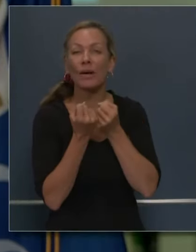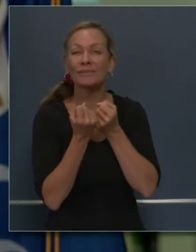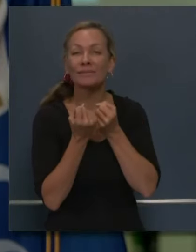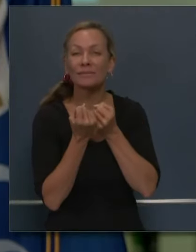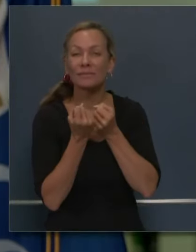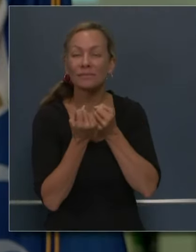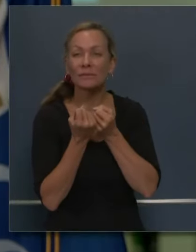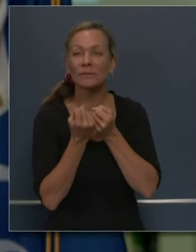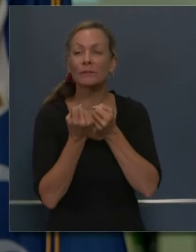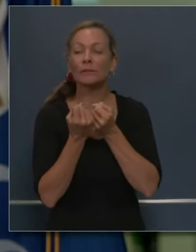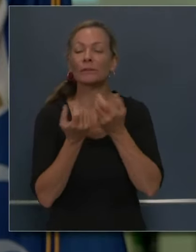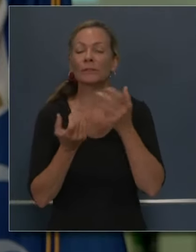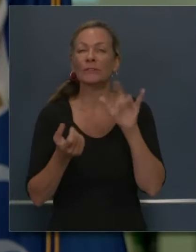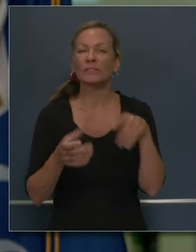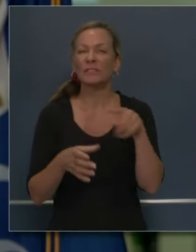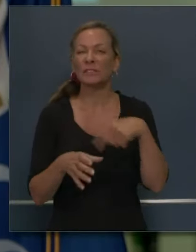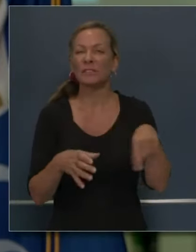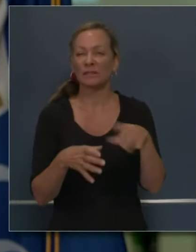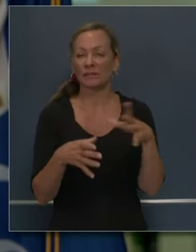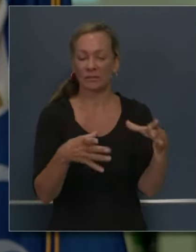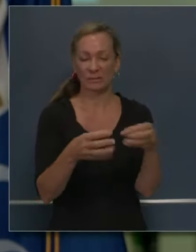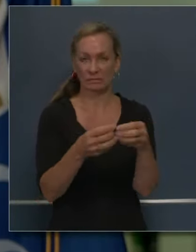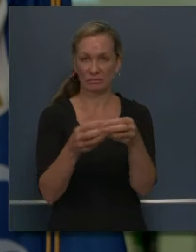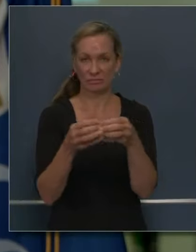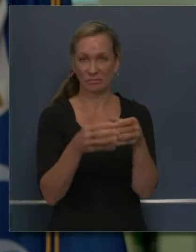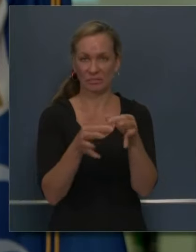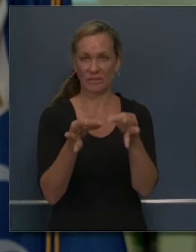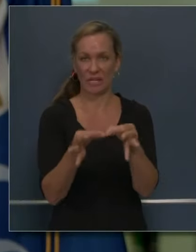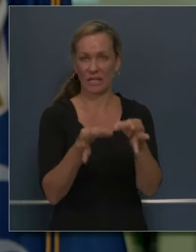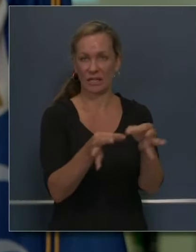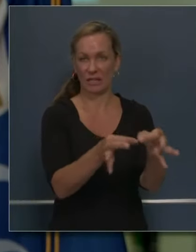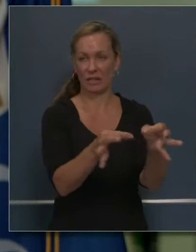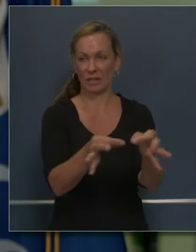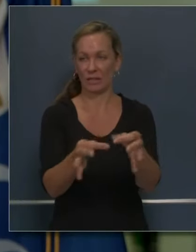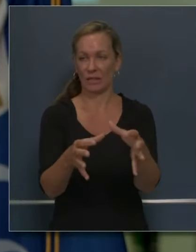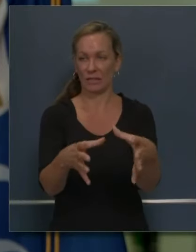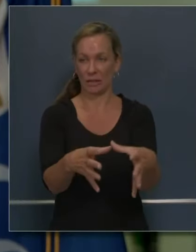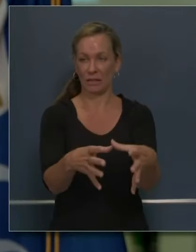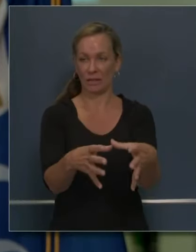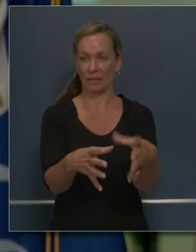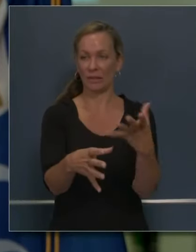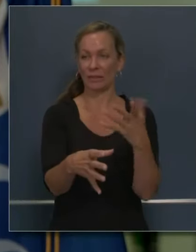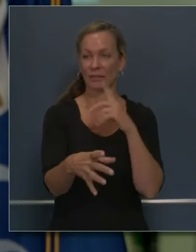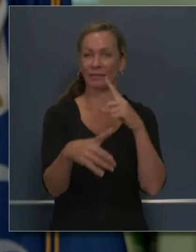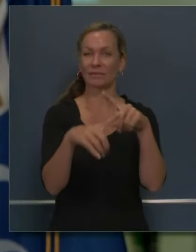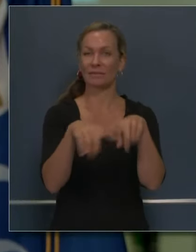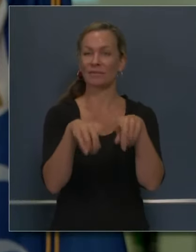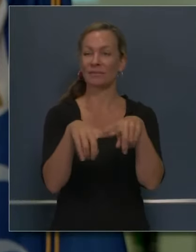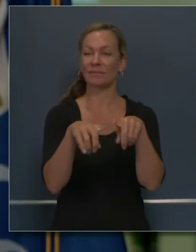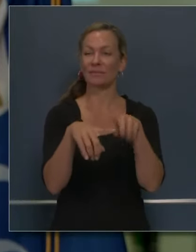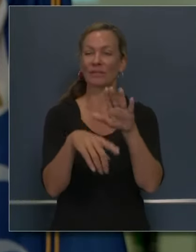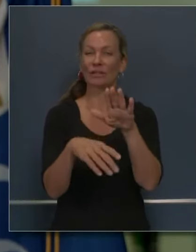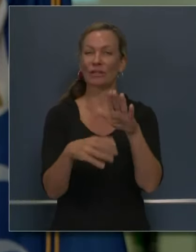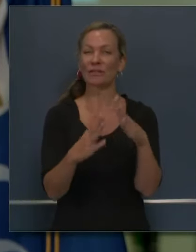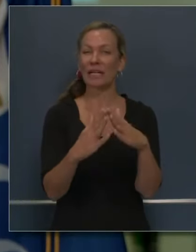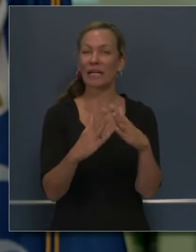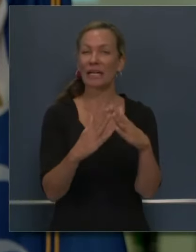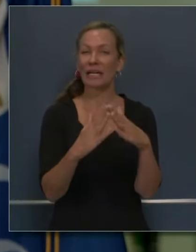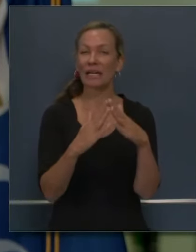the opportunity for those districts to determine on the basis of local conditions what they believe is in the best interest for their kids in moving